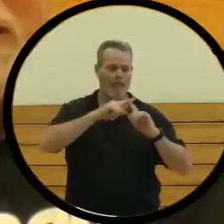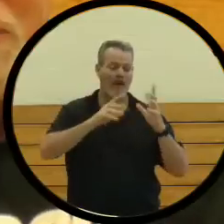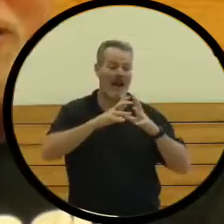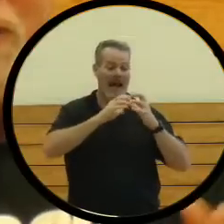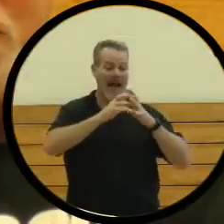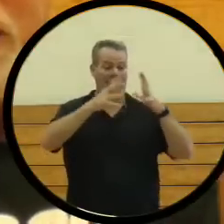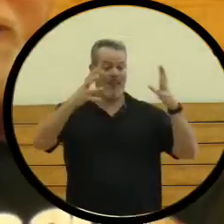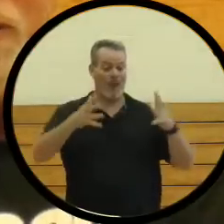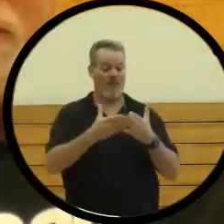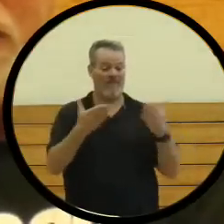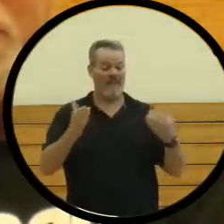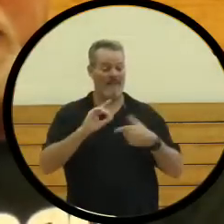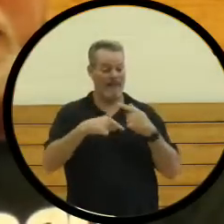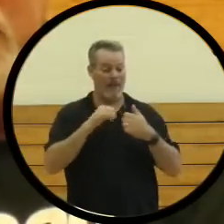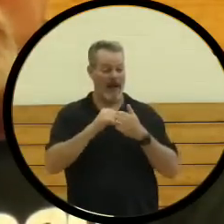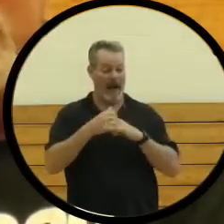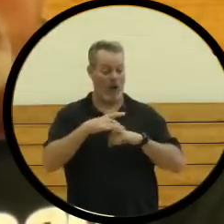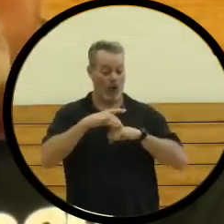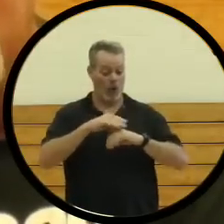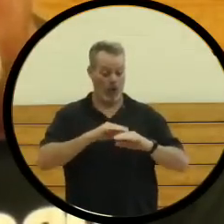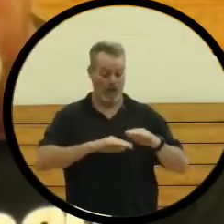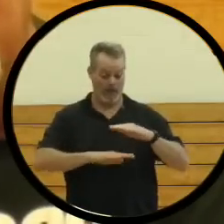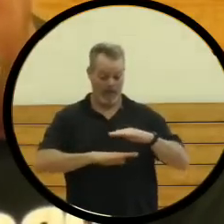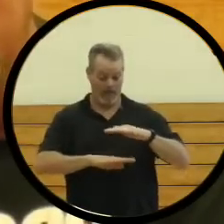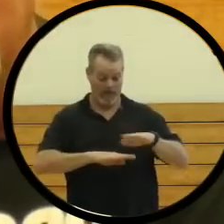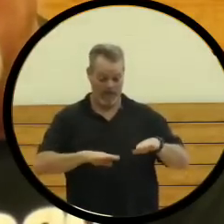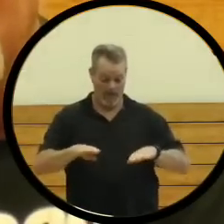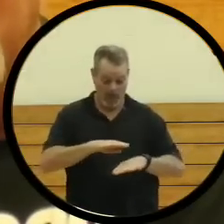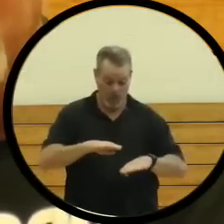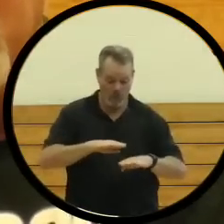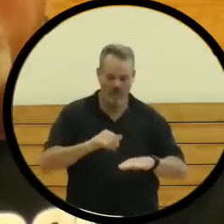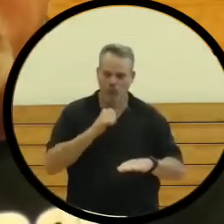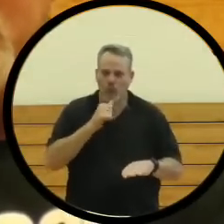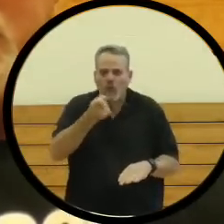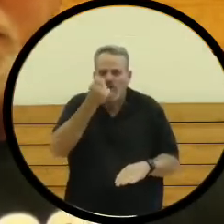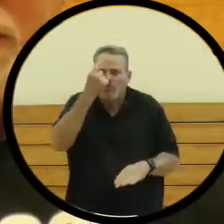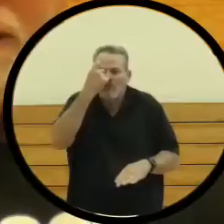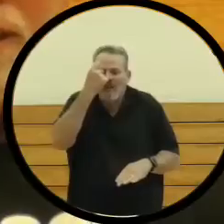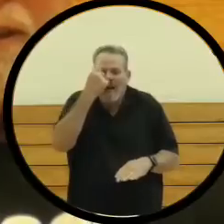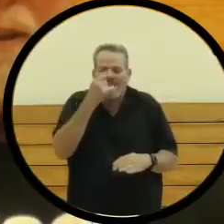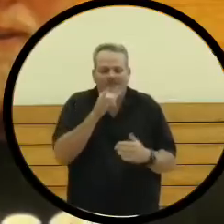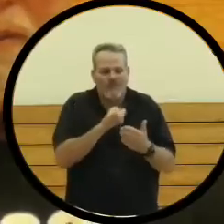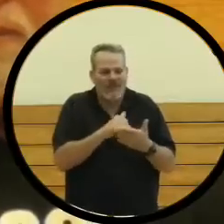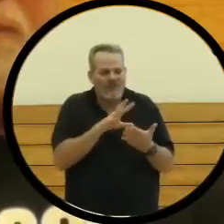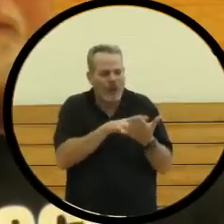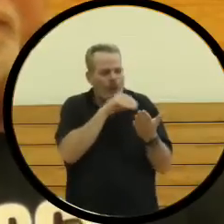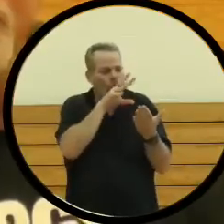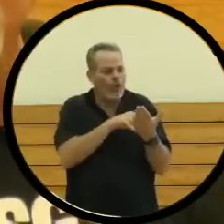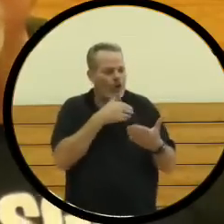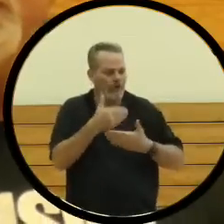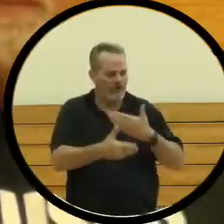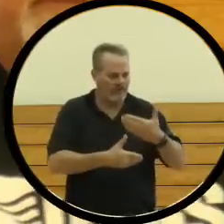how the plates move that we don't fundamentally understand, and it may be telling us something about that too. So.